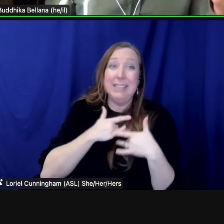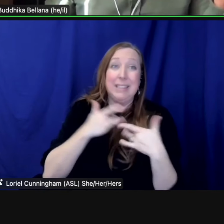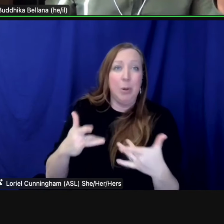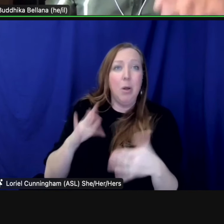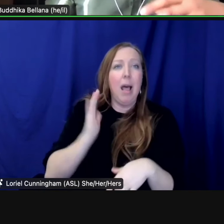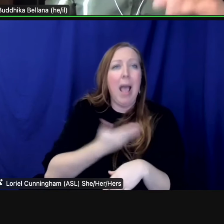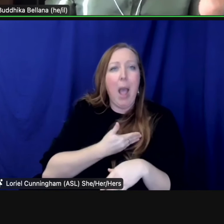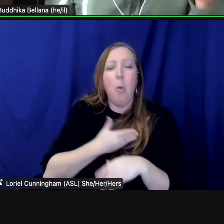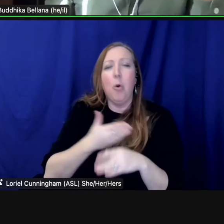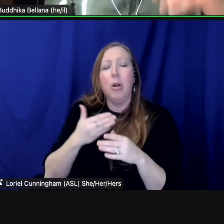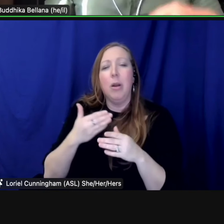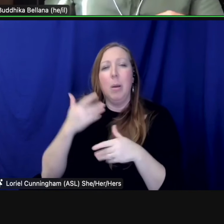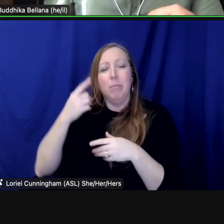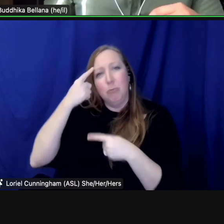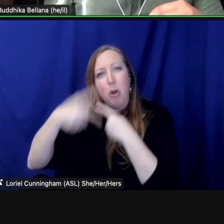tangible